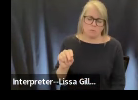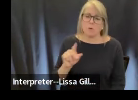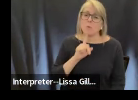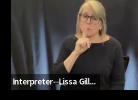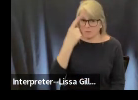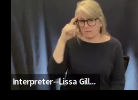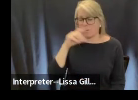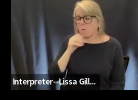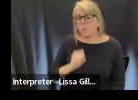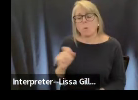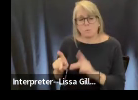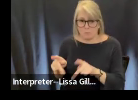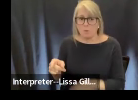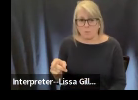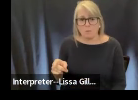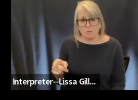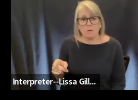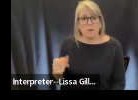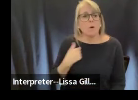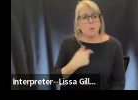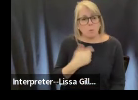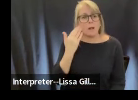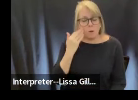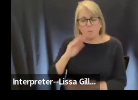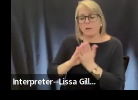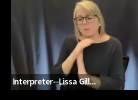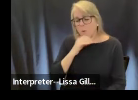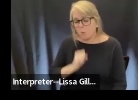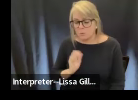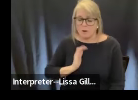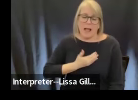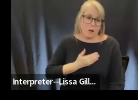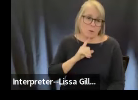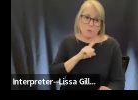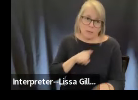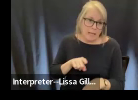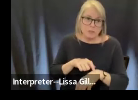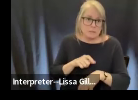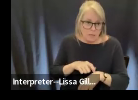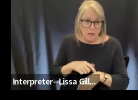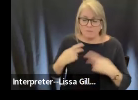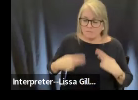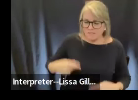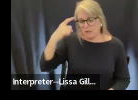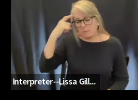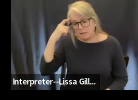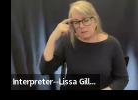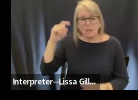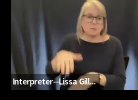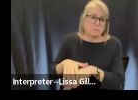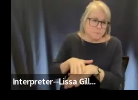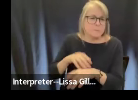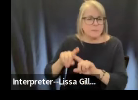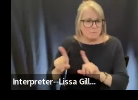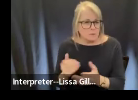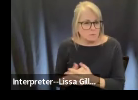older individuals, because we know that as we get older, our reaction time, just physically as well as mentally, is different. So